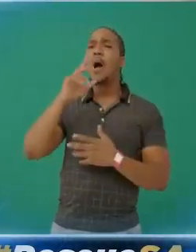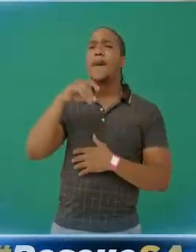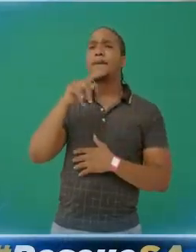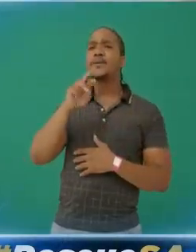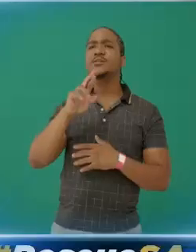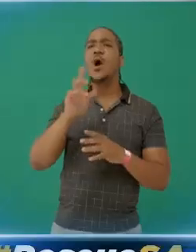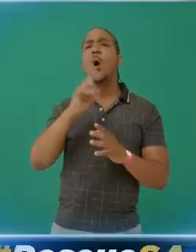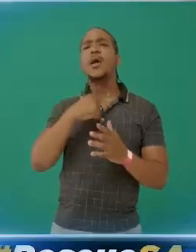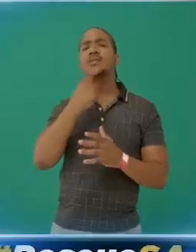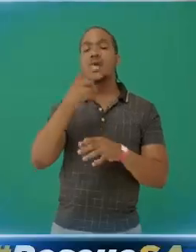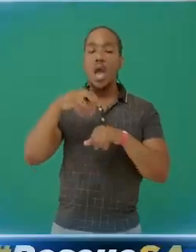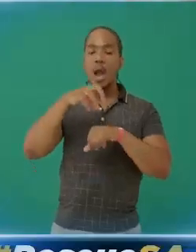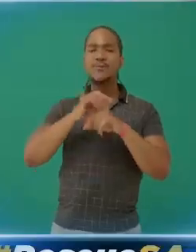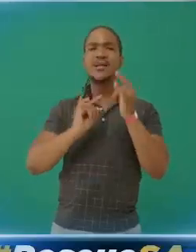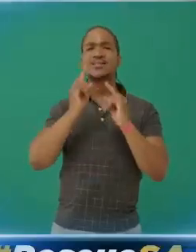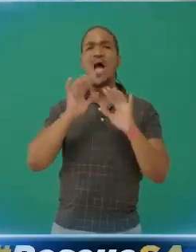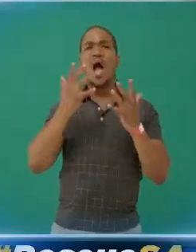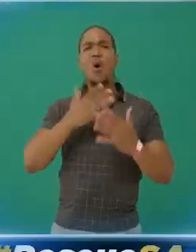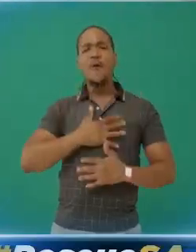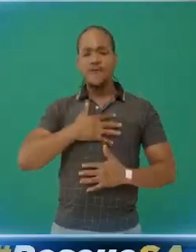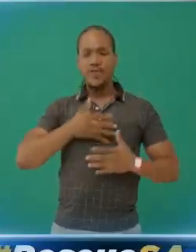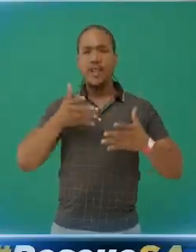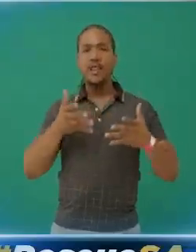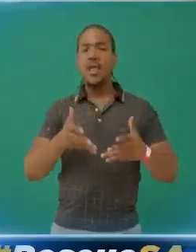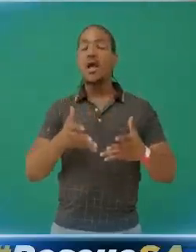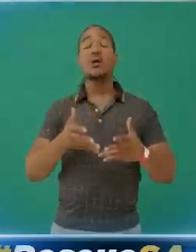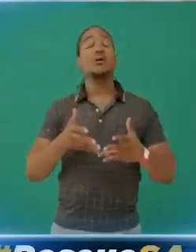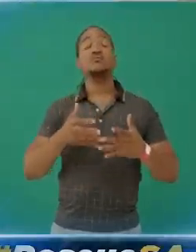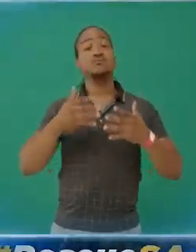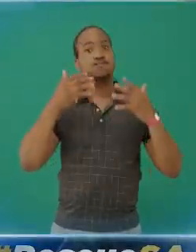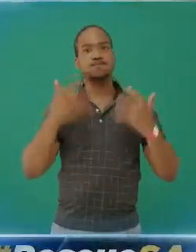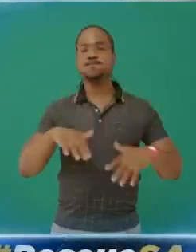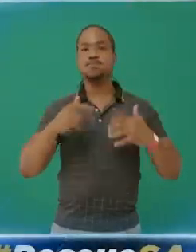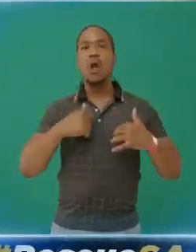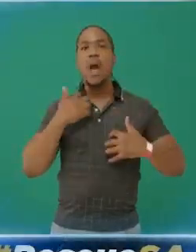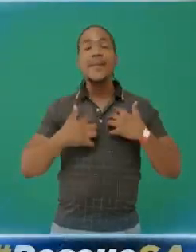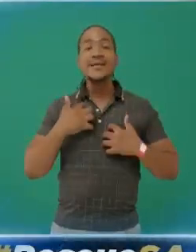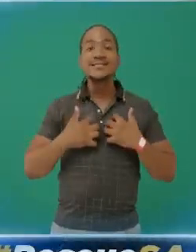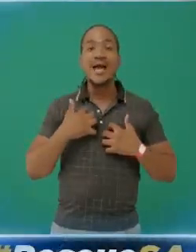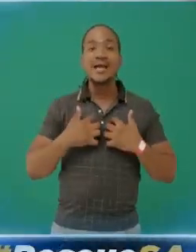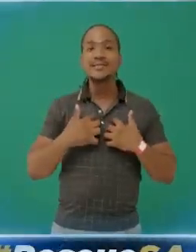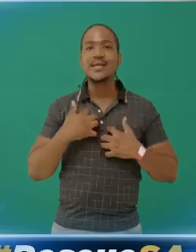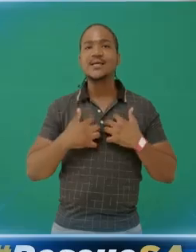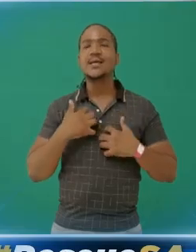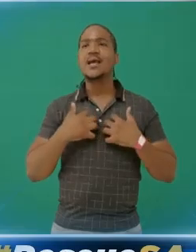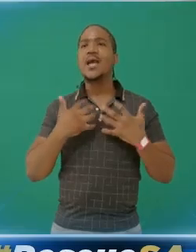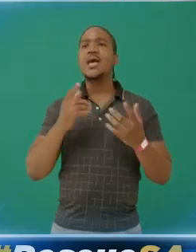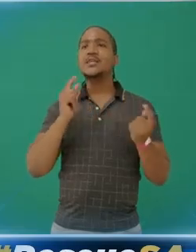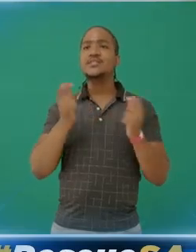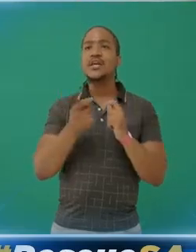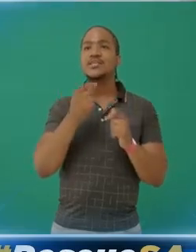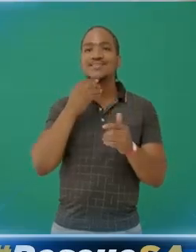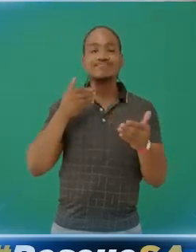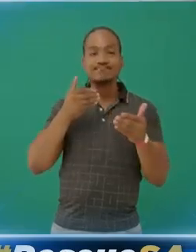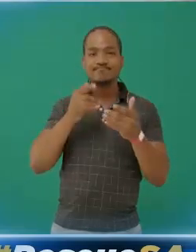capital city. How are you feeling being here today? Oh, I'm extremely excited. The winds of change are nearing. As you